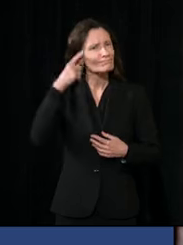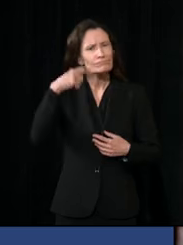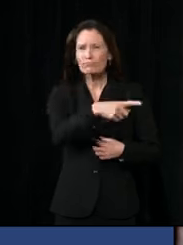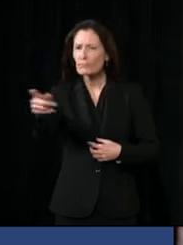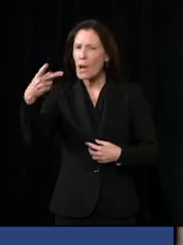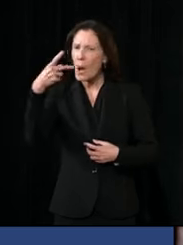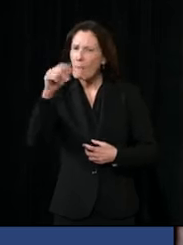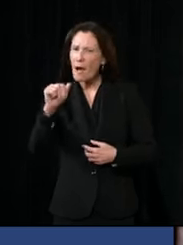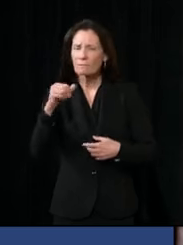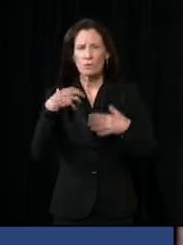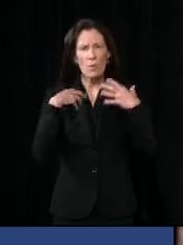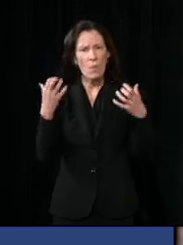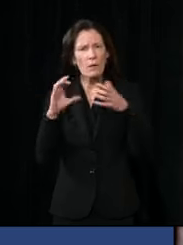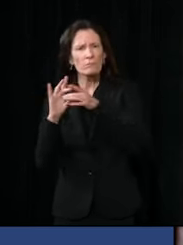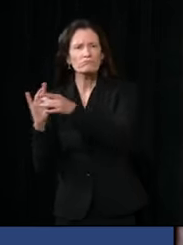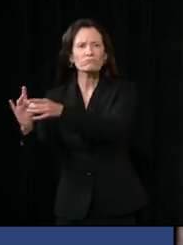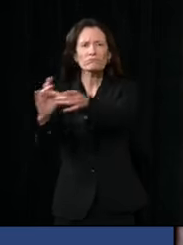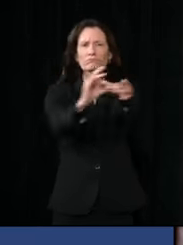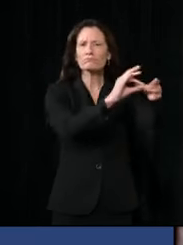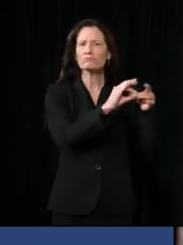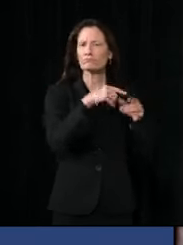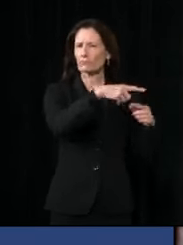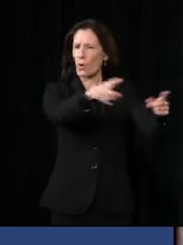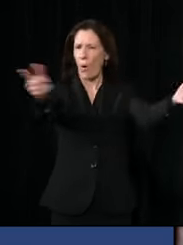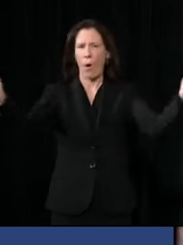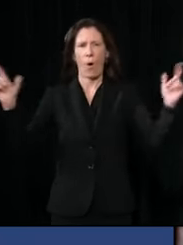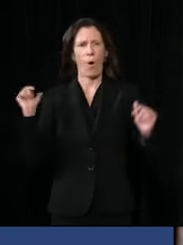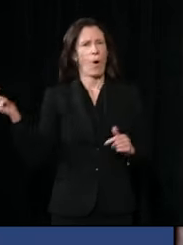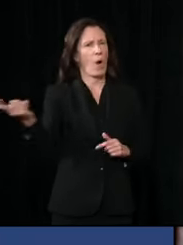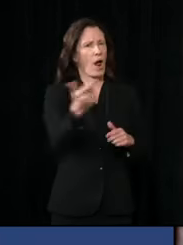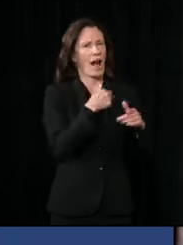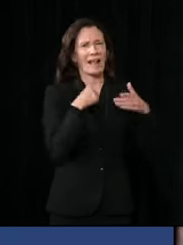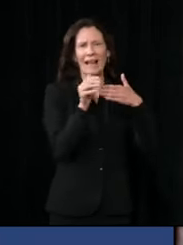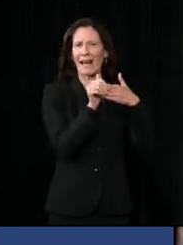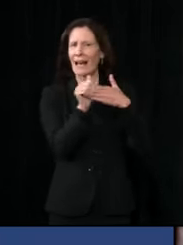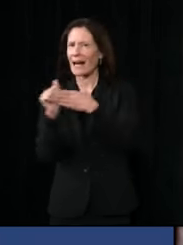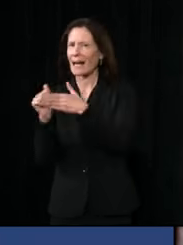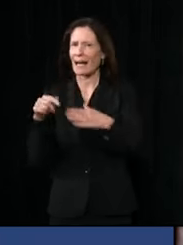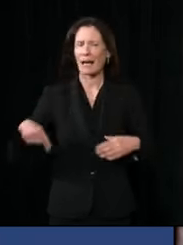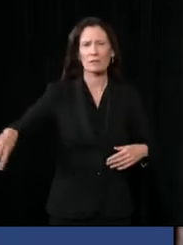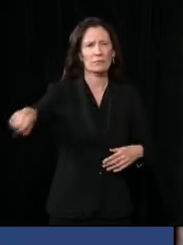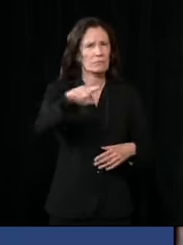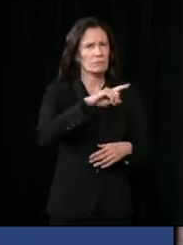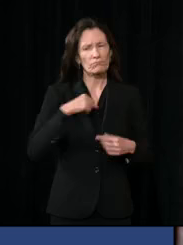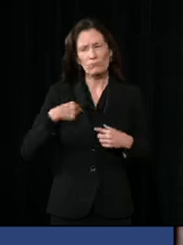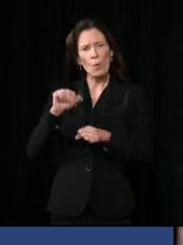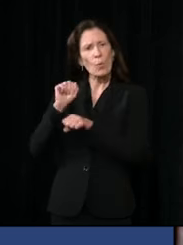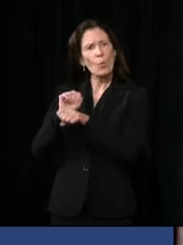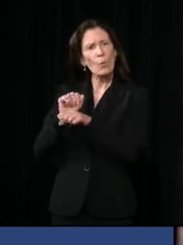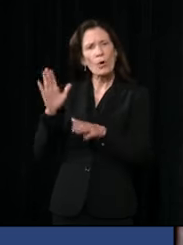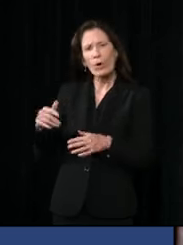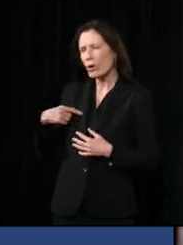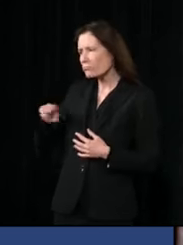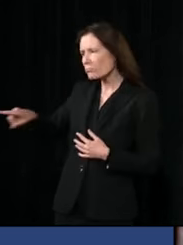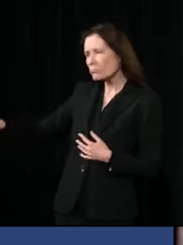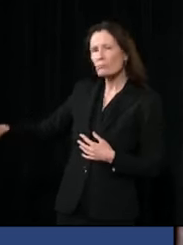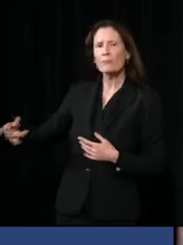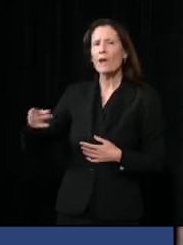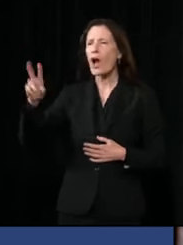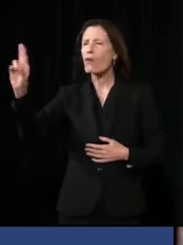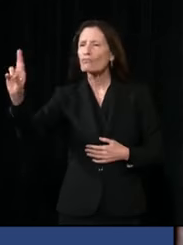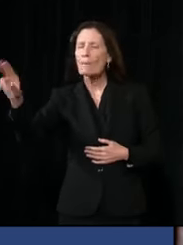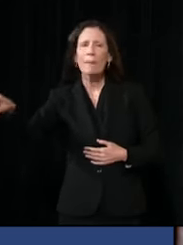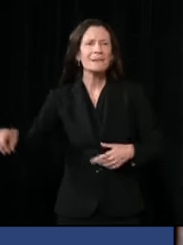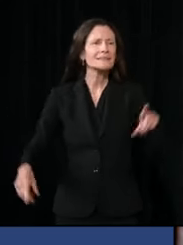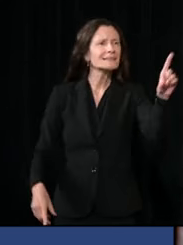my colleagues to put aside partisan differences and deliver a better Pennsylvania to the next generation. We were well on our